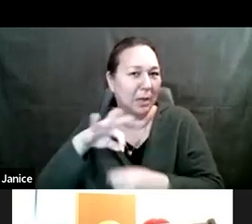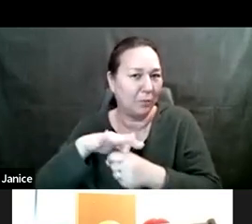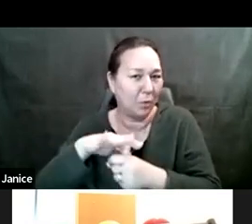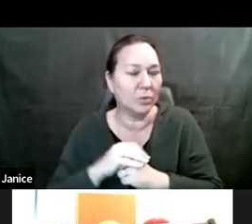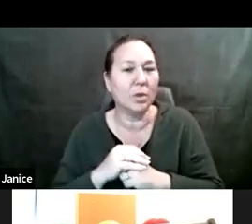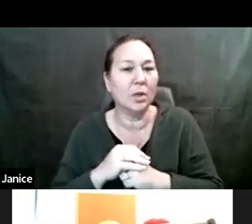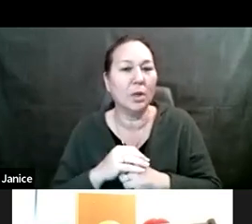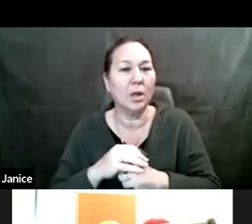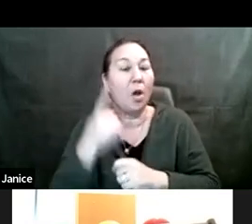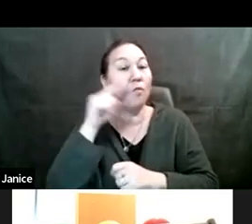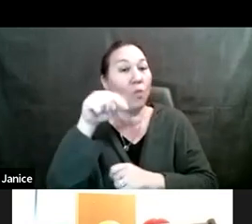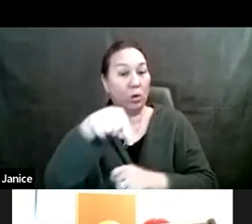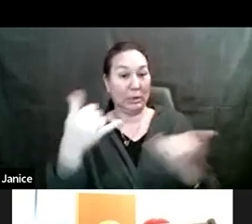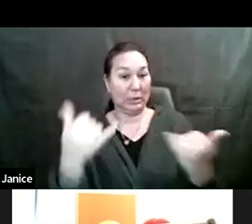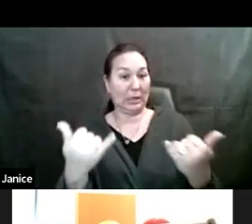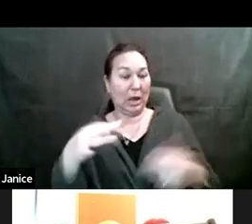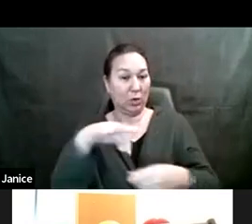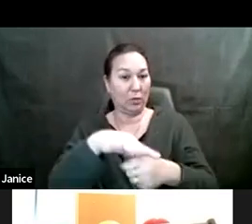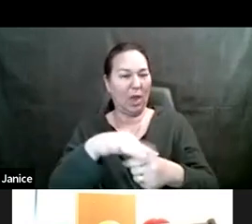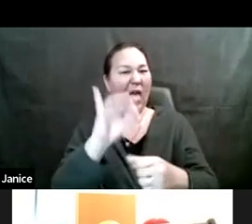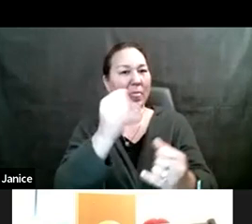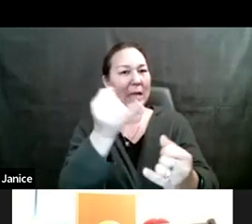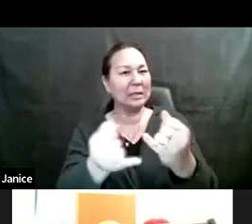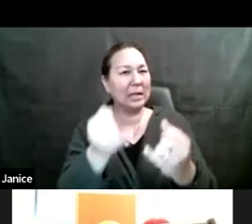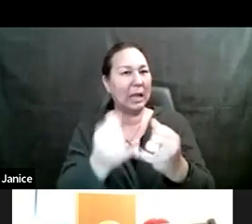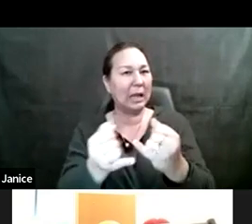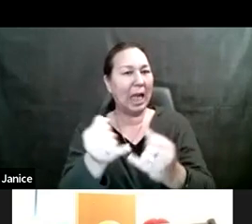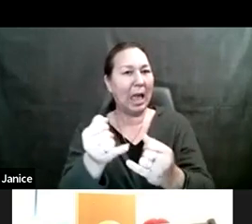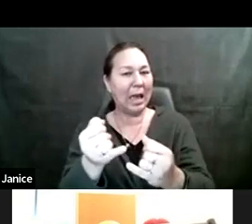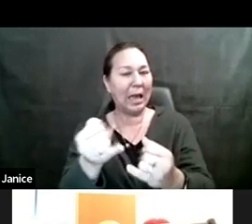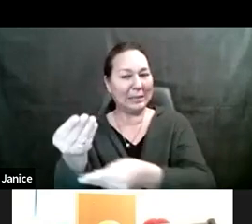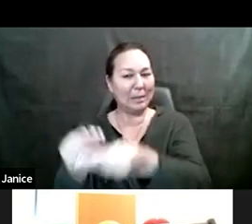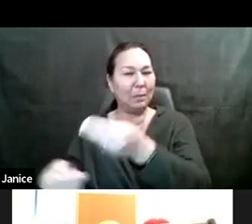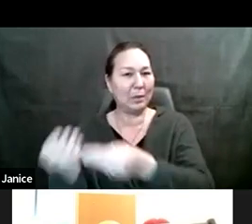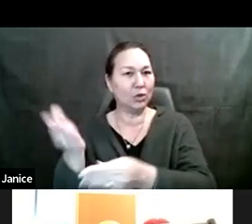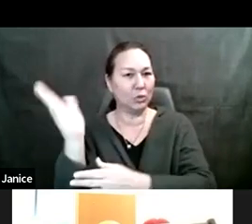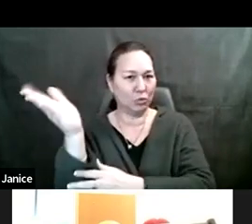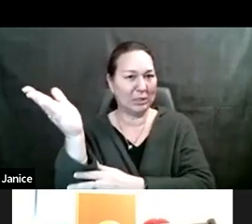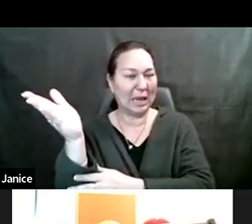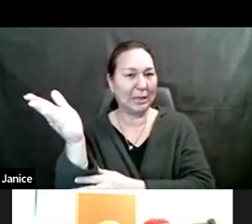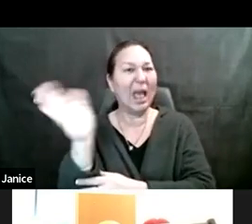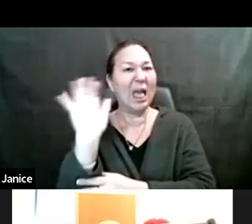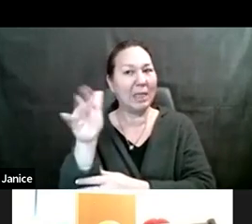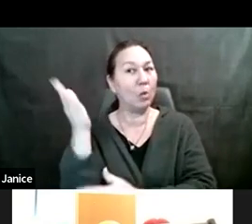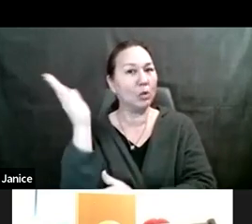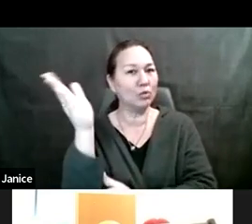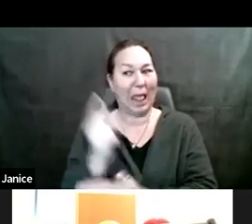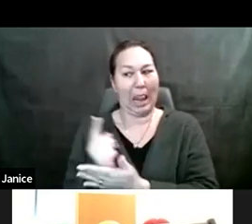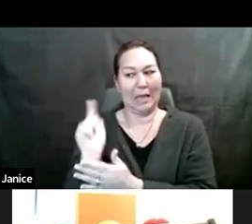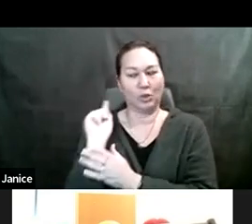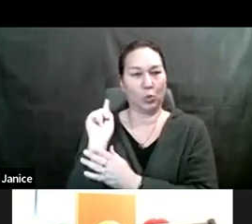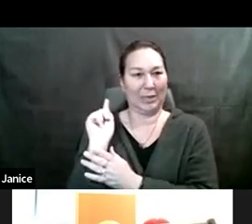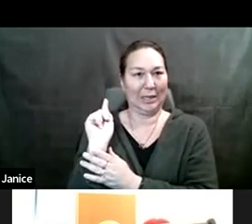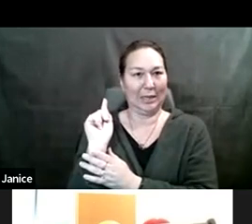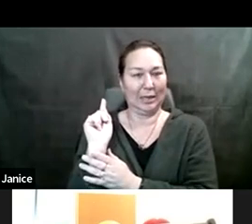the school committee to vote on is the last budget presented by the superintendent which was what was presented last week it does not